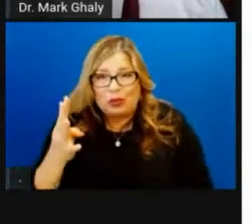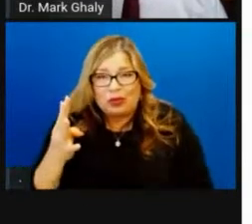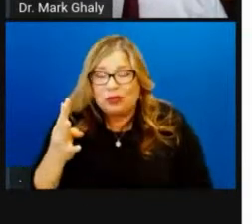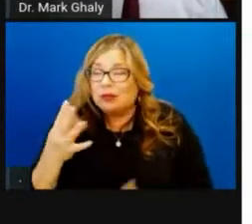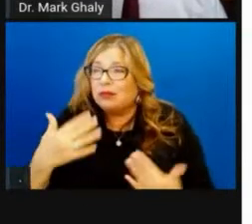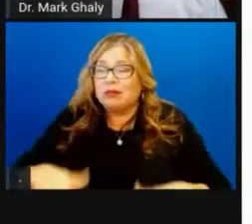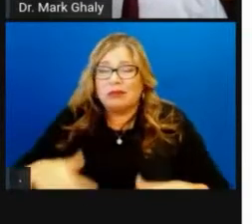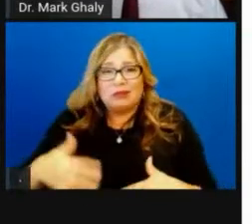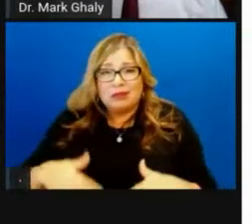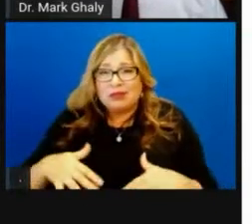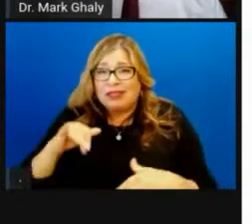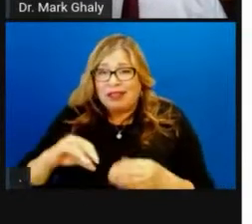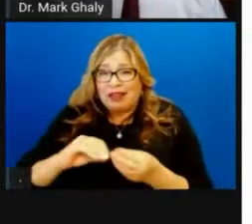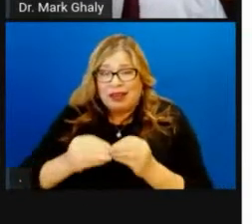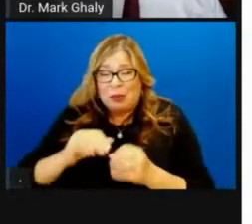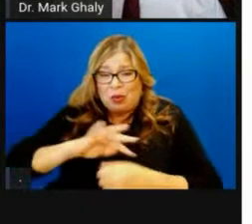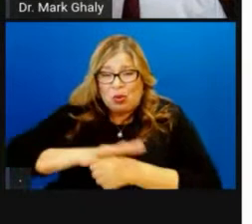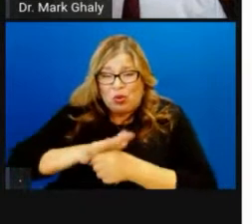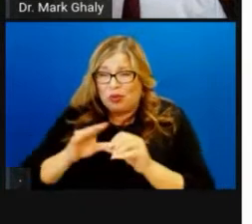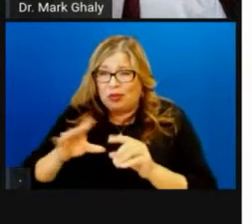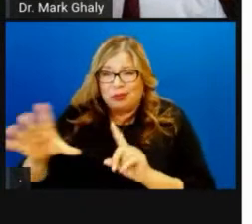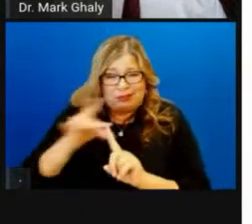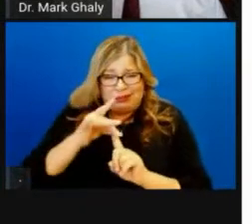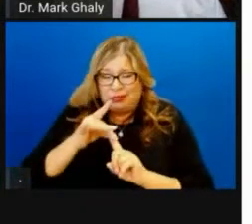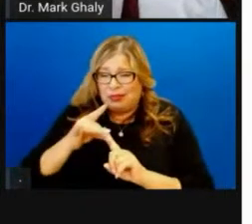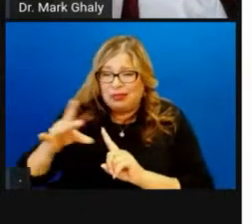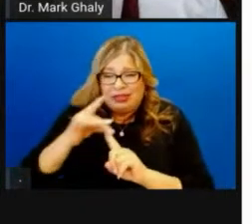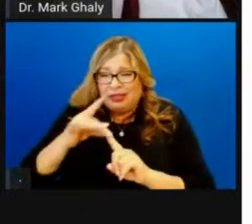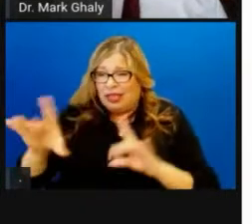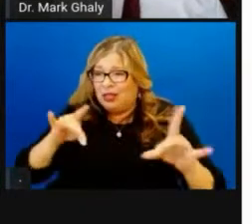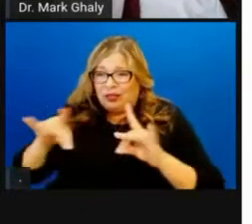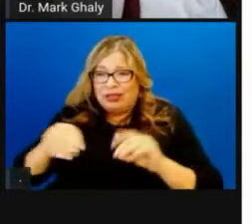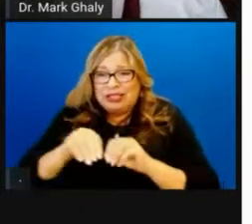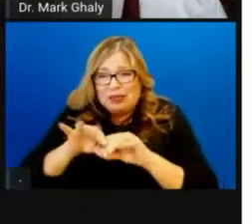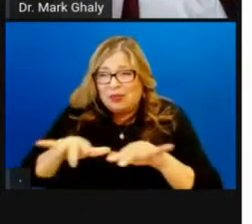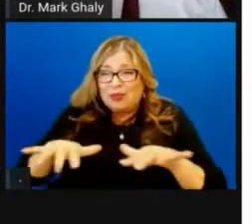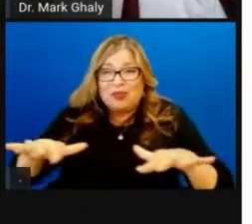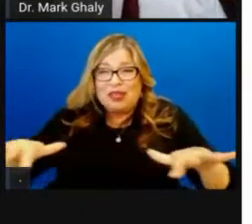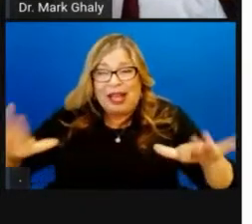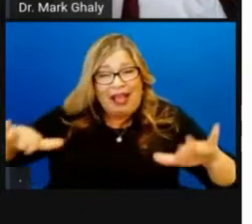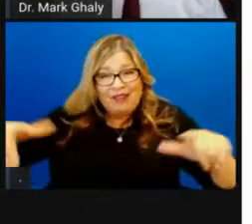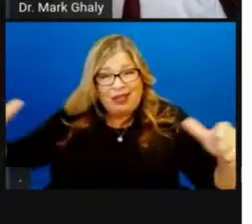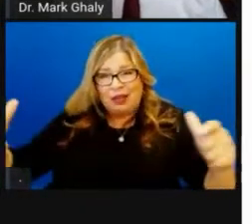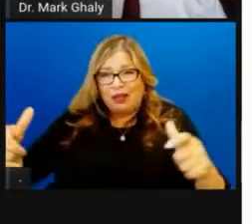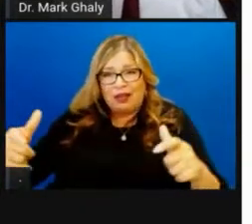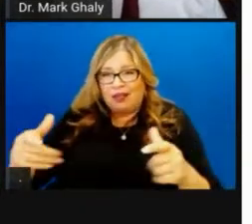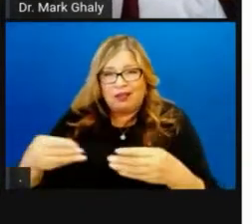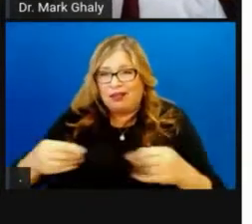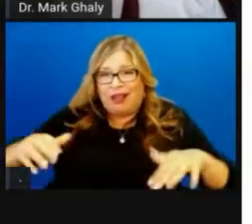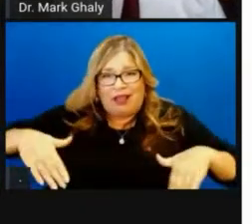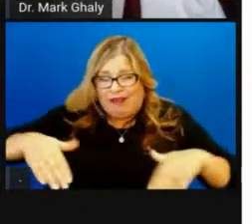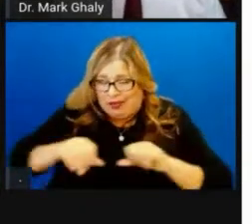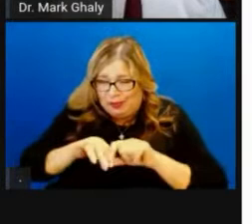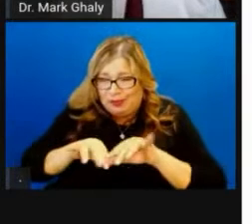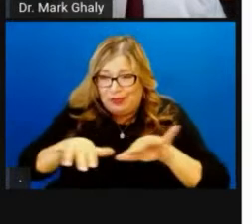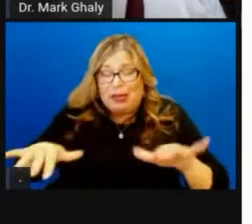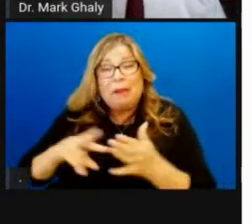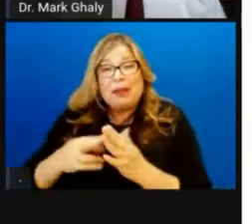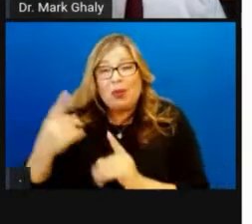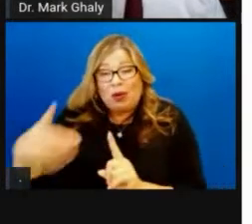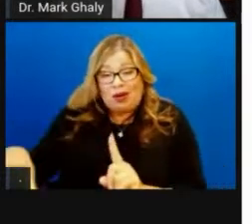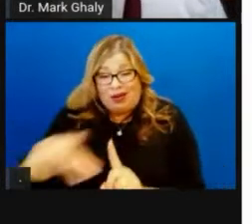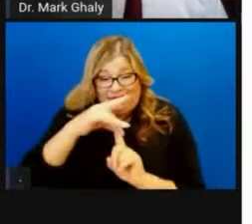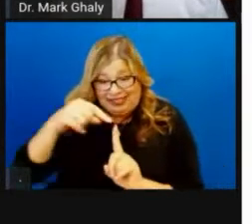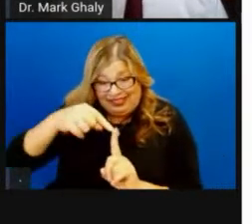still expanding, that we hadn't begun contracting, that for every one person infected, they were likely to infect more than one